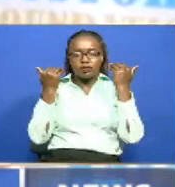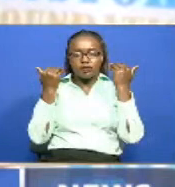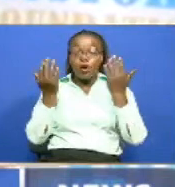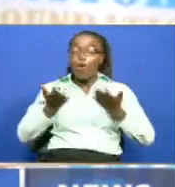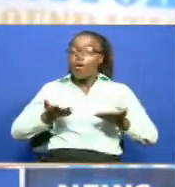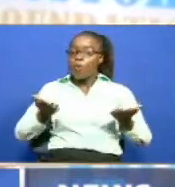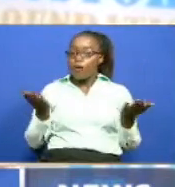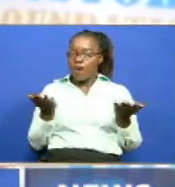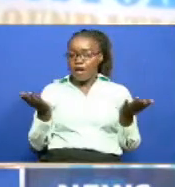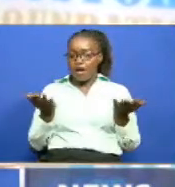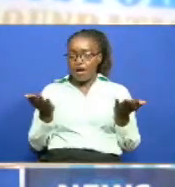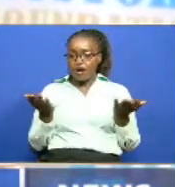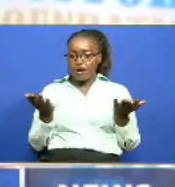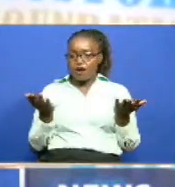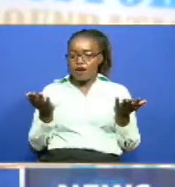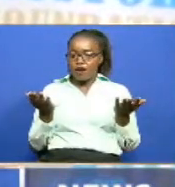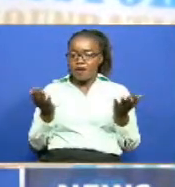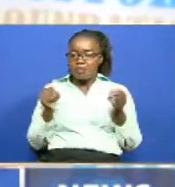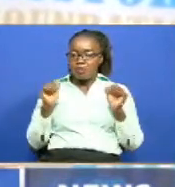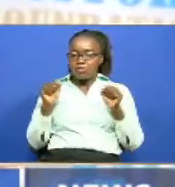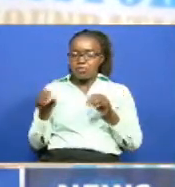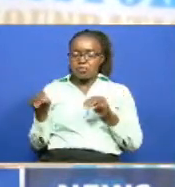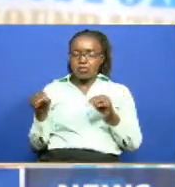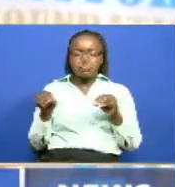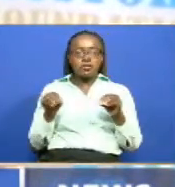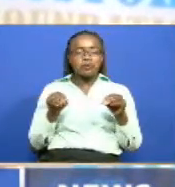where he could have been moved